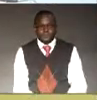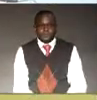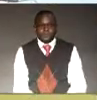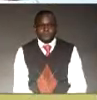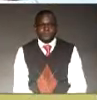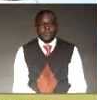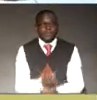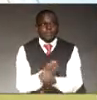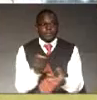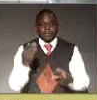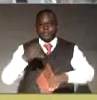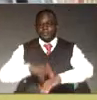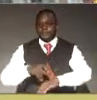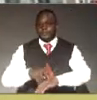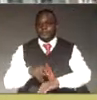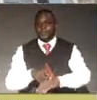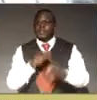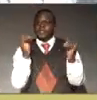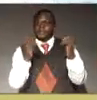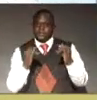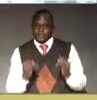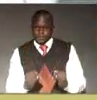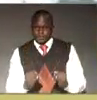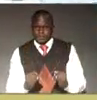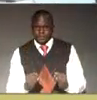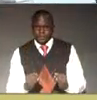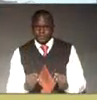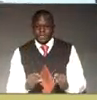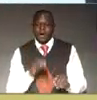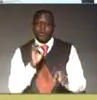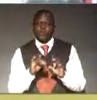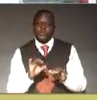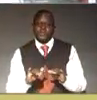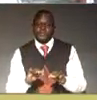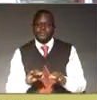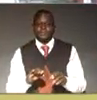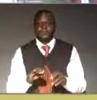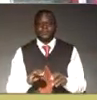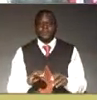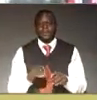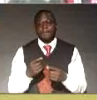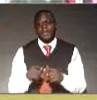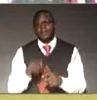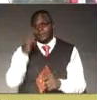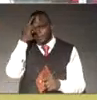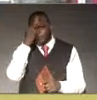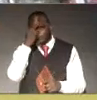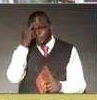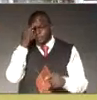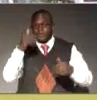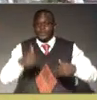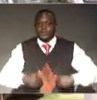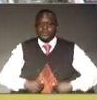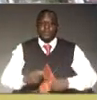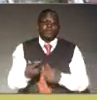Because most times these institutions are in the offices, and yet students and youth come from the ground,